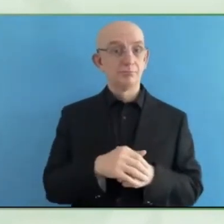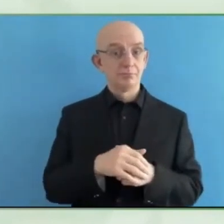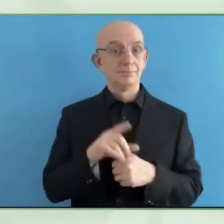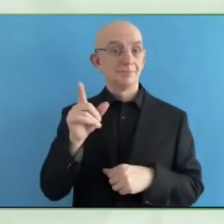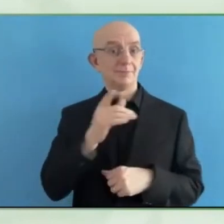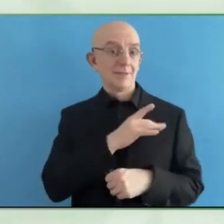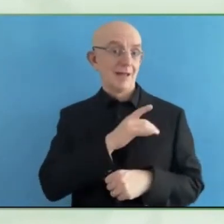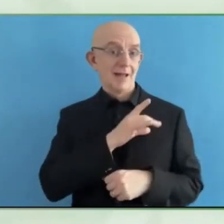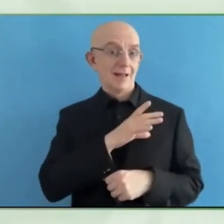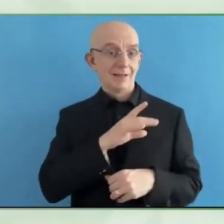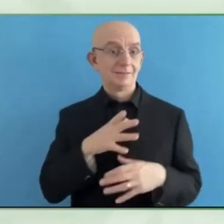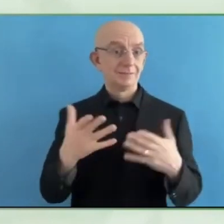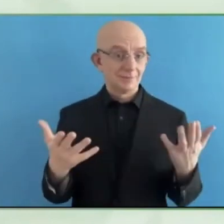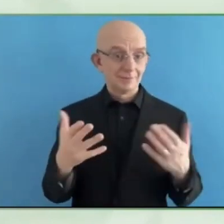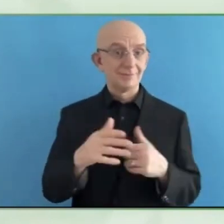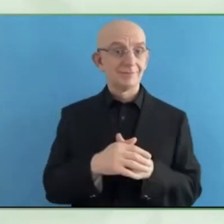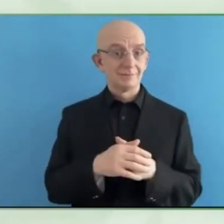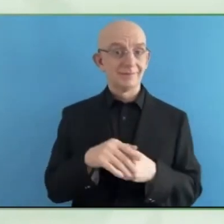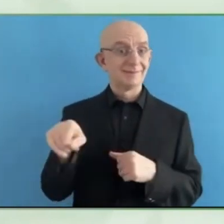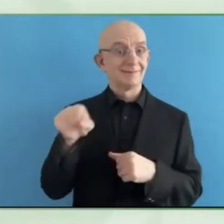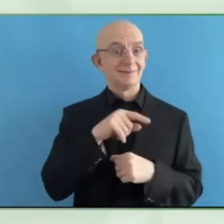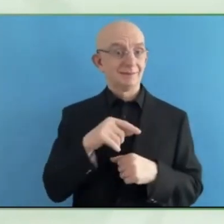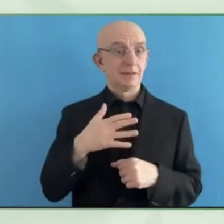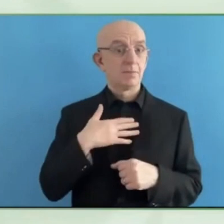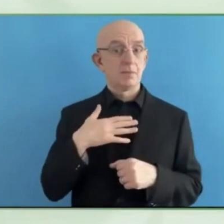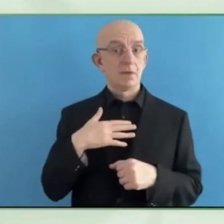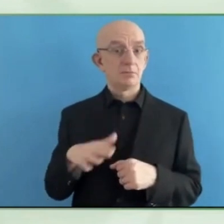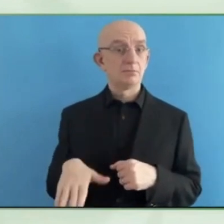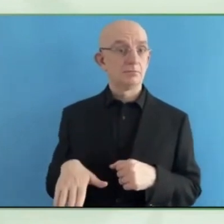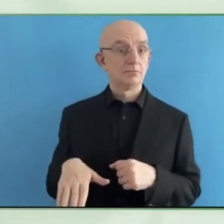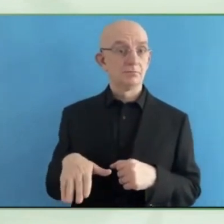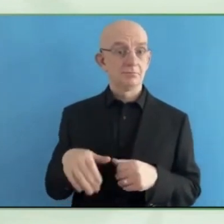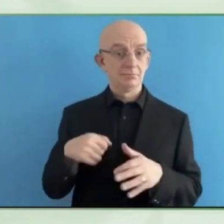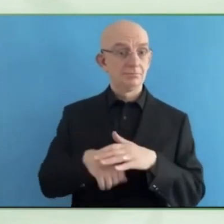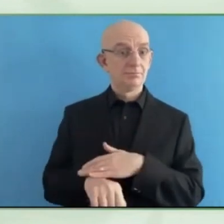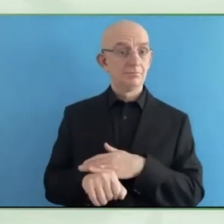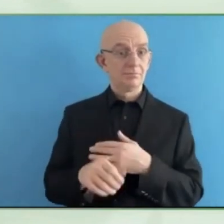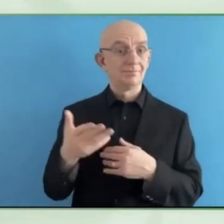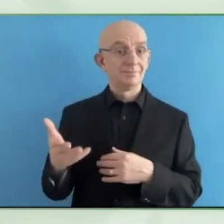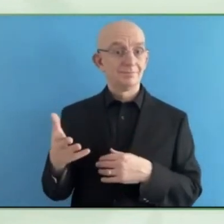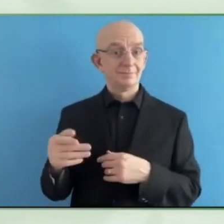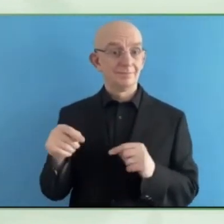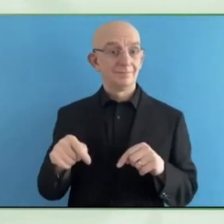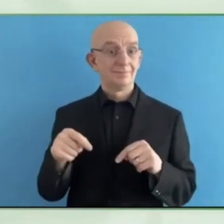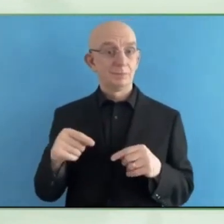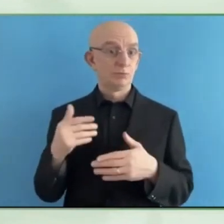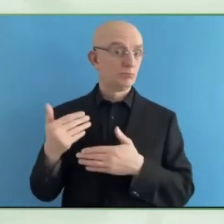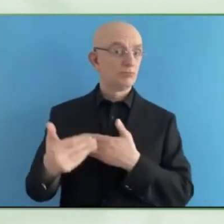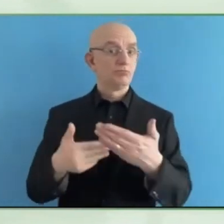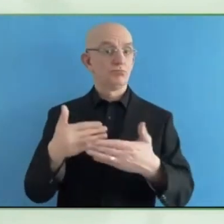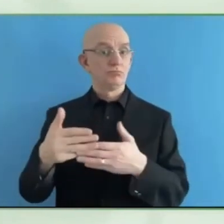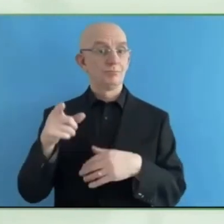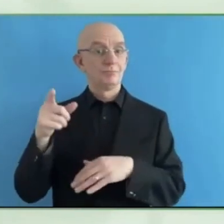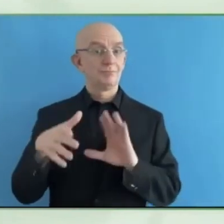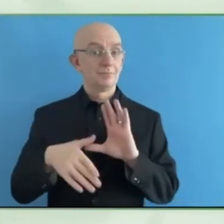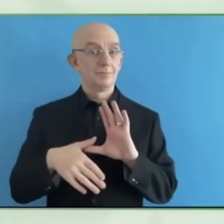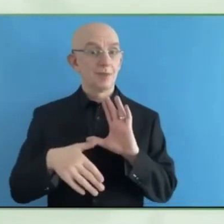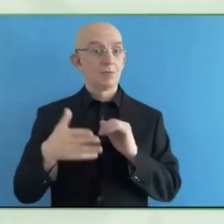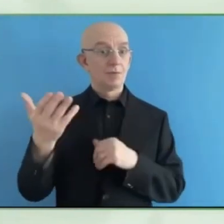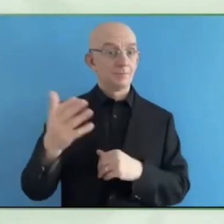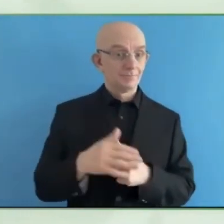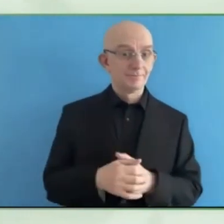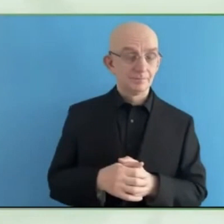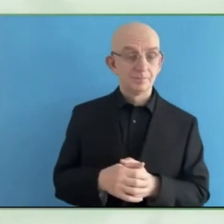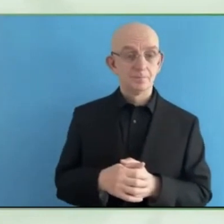my colleague, I would like to comment to you again. And because I said,